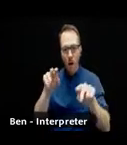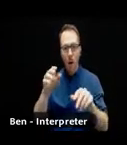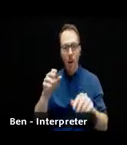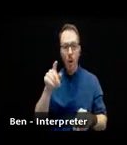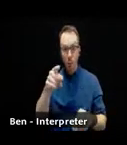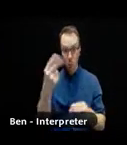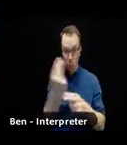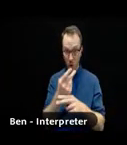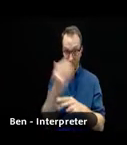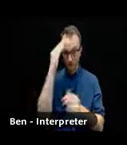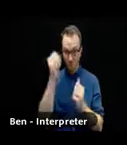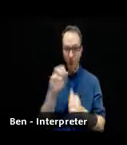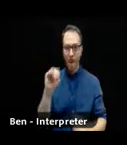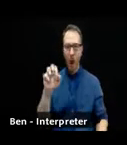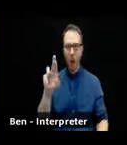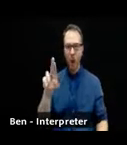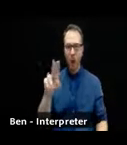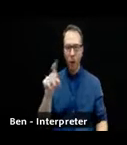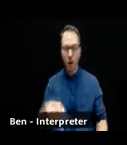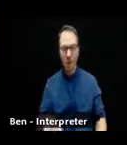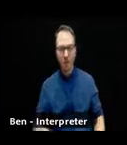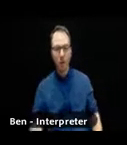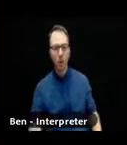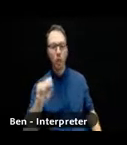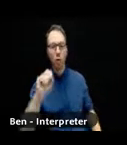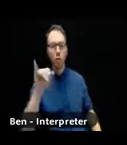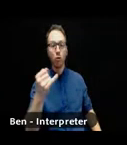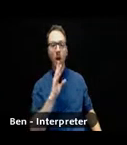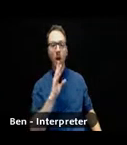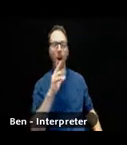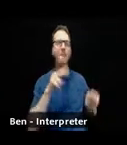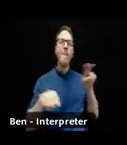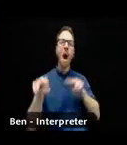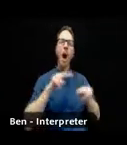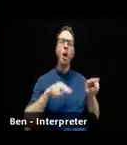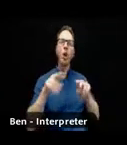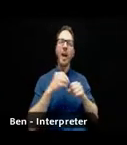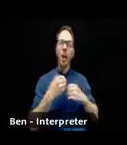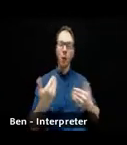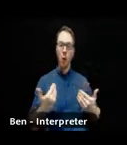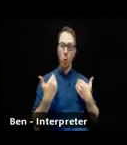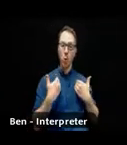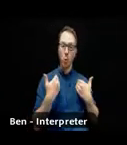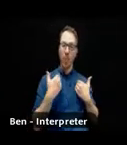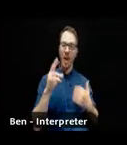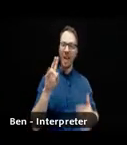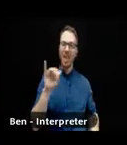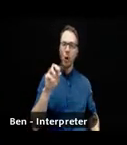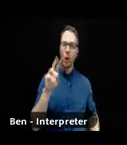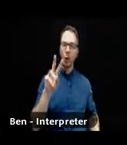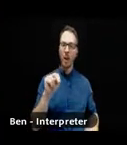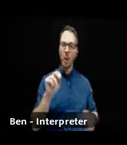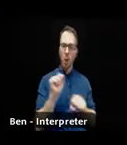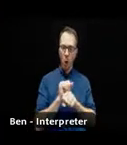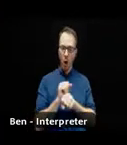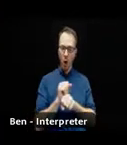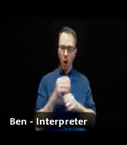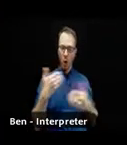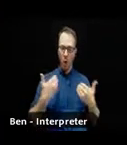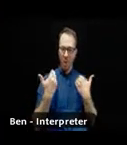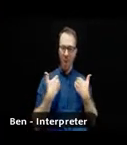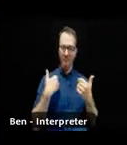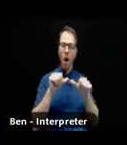or familiar with? Monitor. So in the youth diversion work that we do, we have like a sort of an